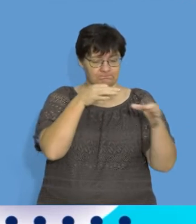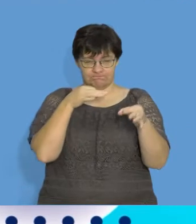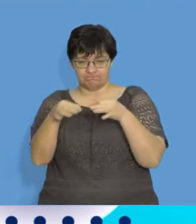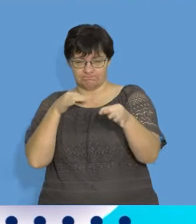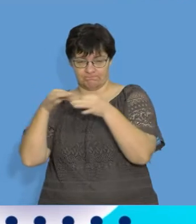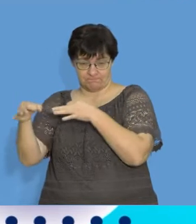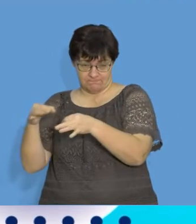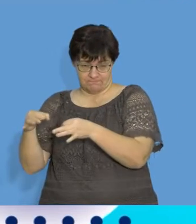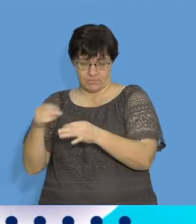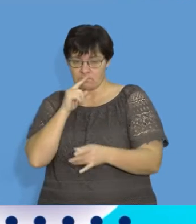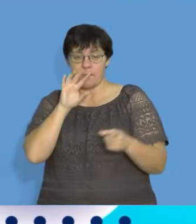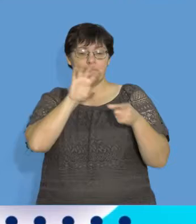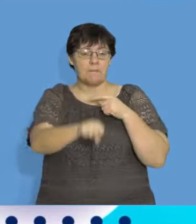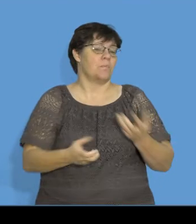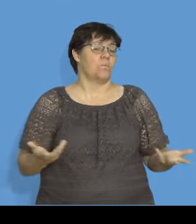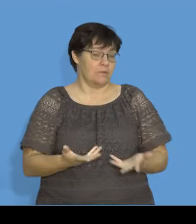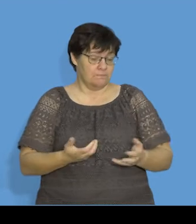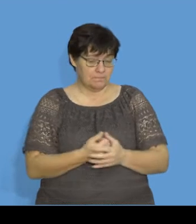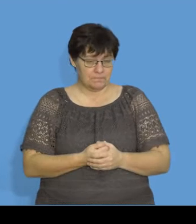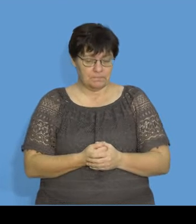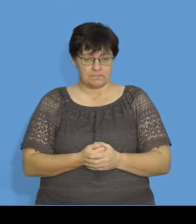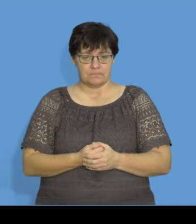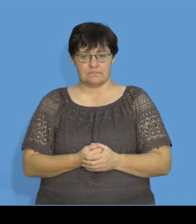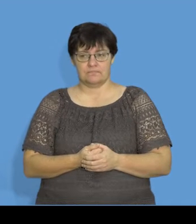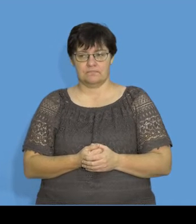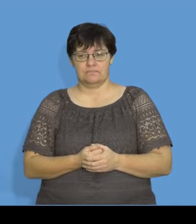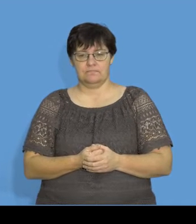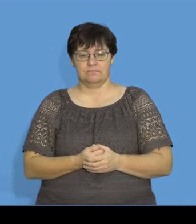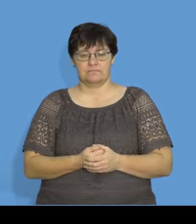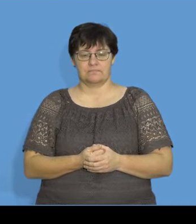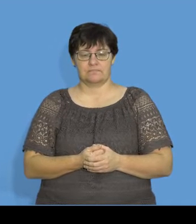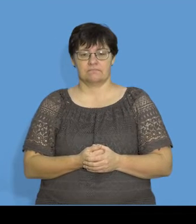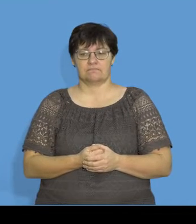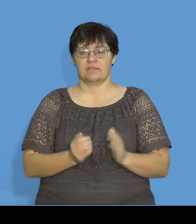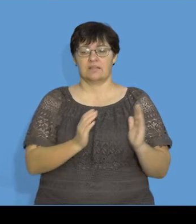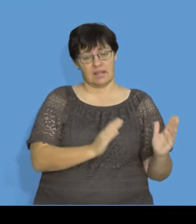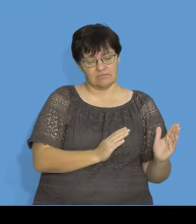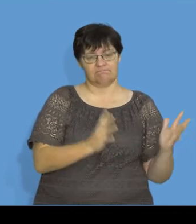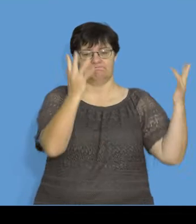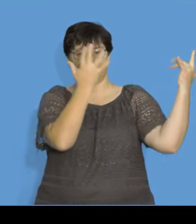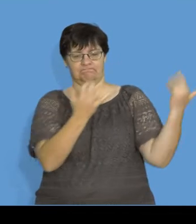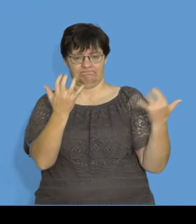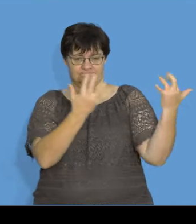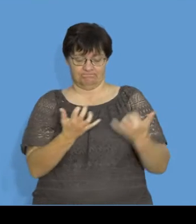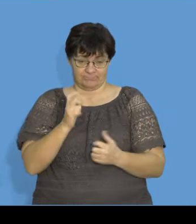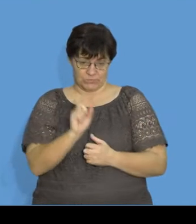know where we will find them. And then we're going to need to do some